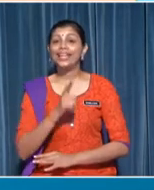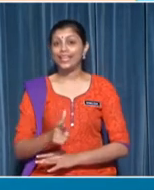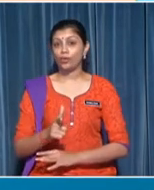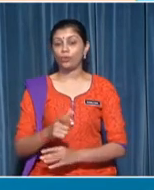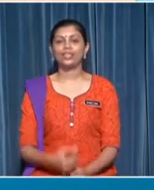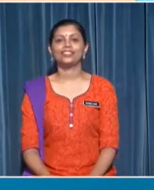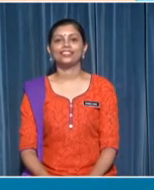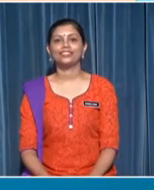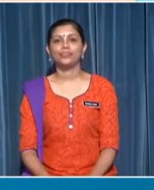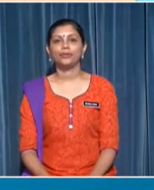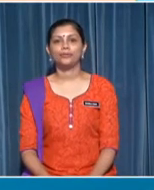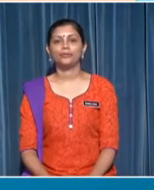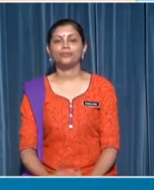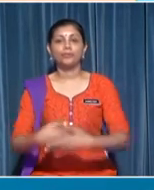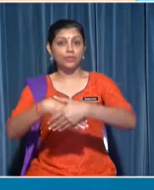stomach acid.